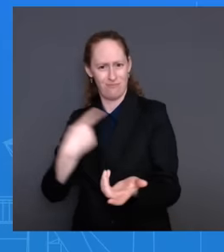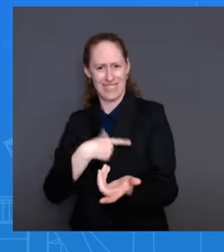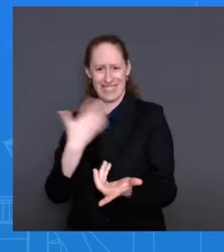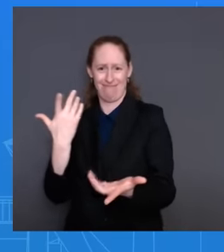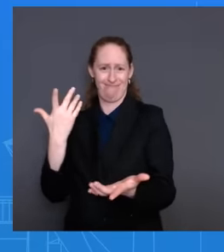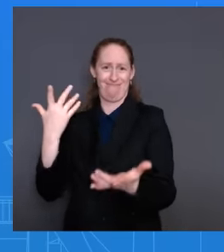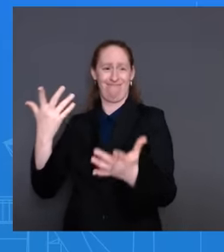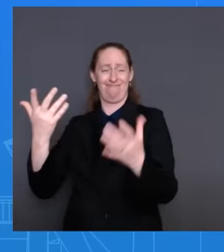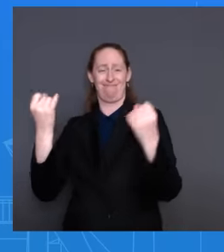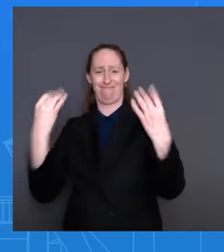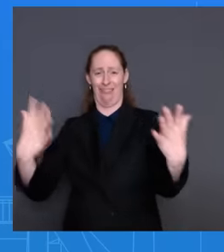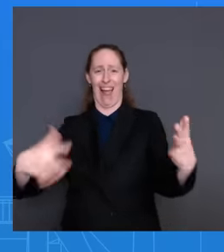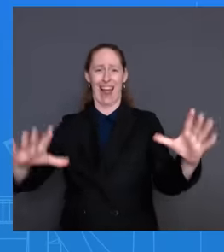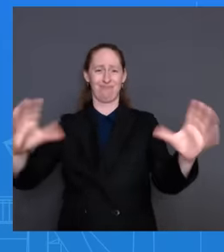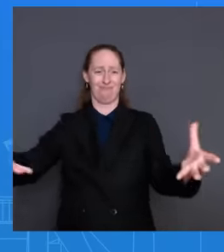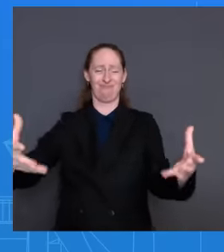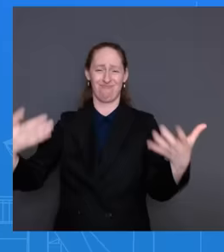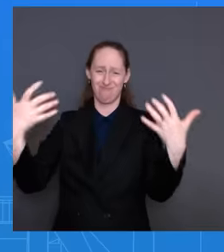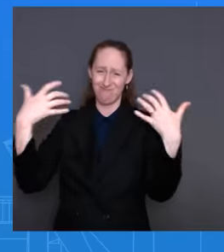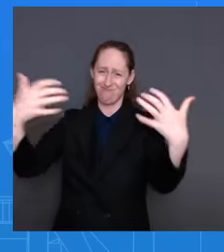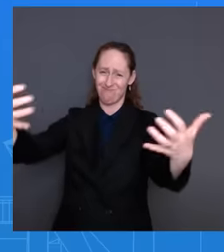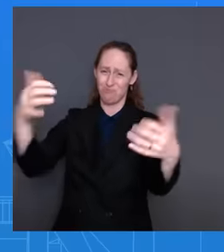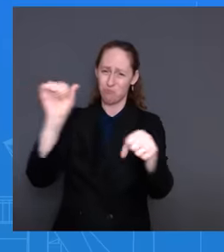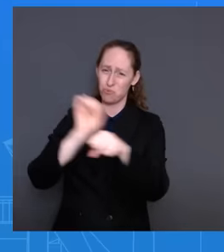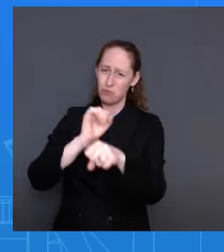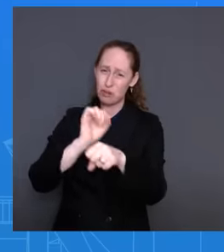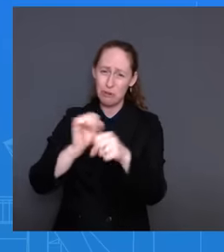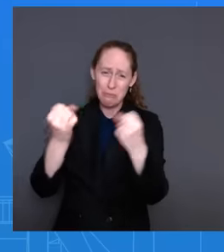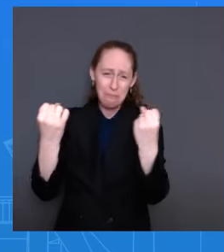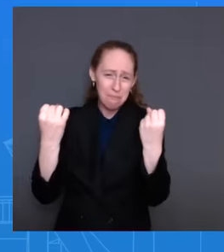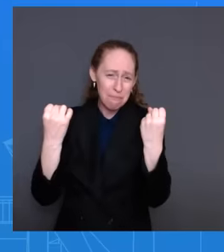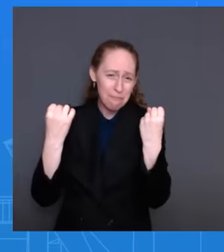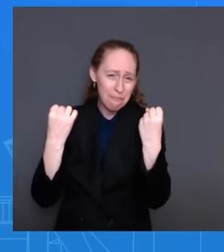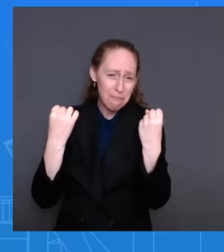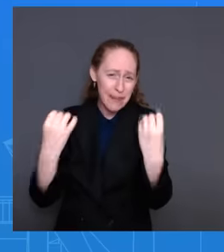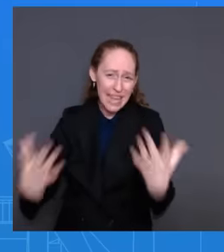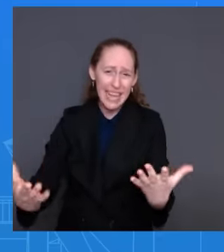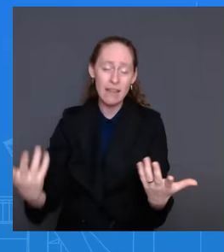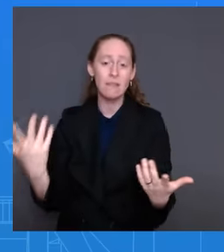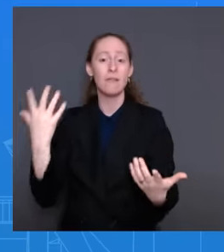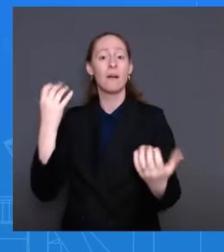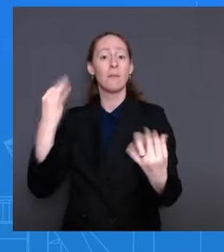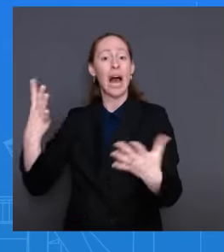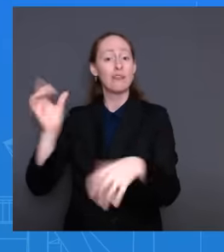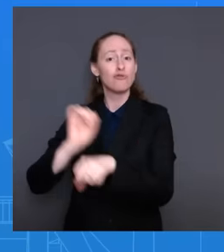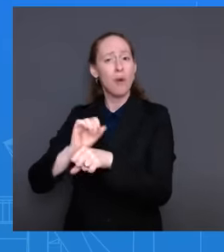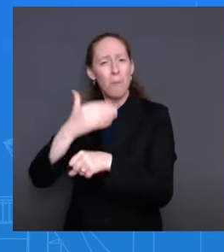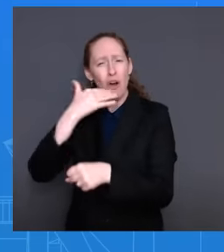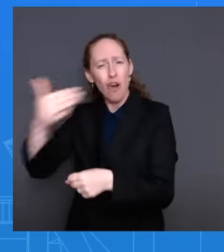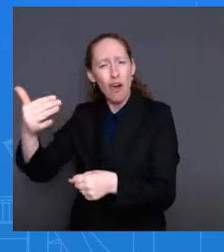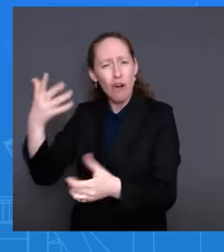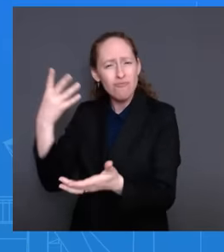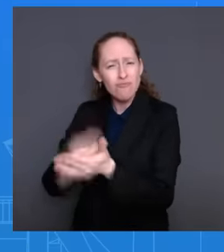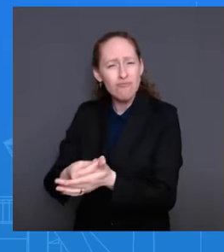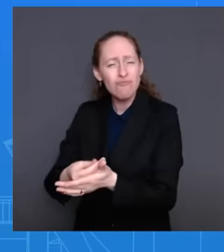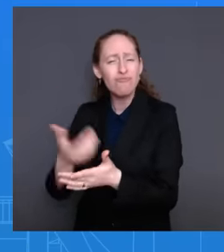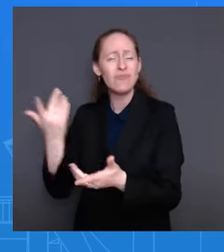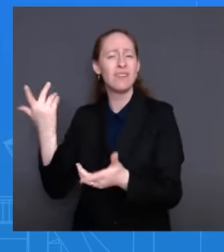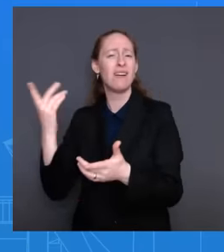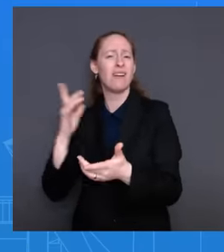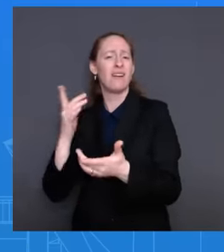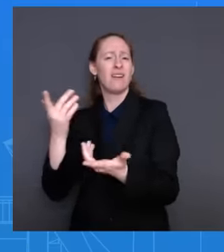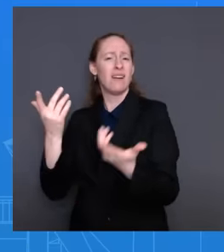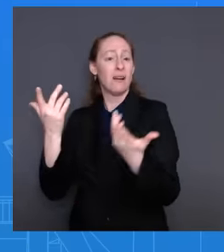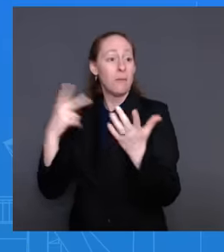people who are getting jobs or getting jobs at higher wages. It has helped to strengthen household and family balance sheets as well.